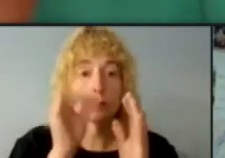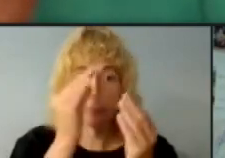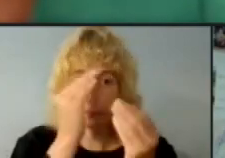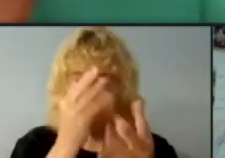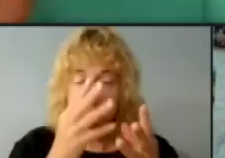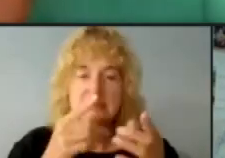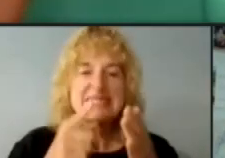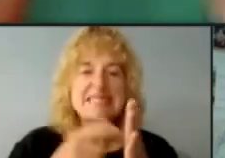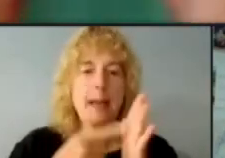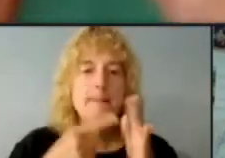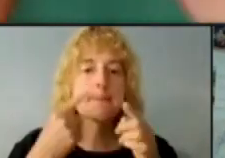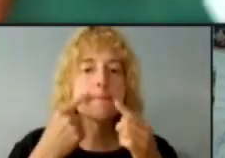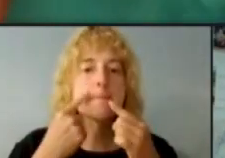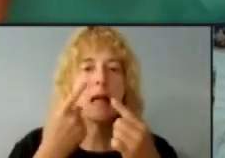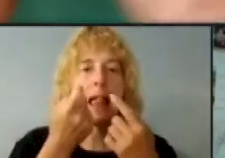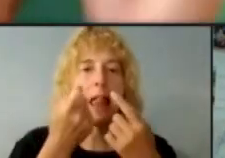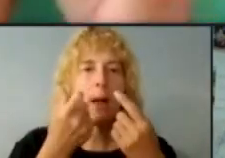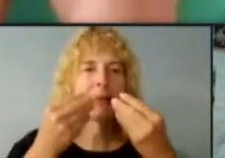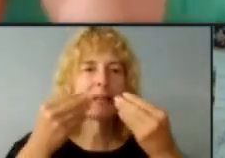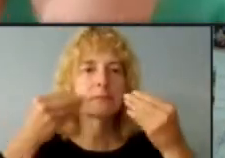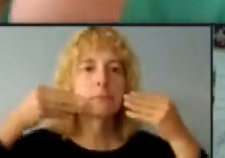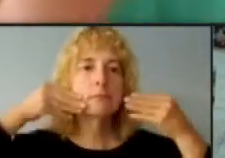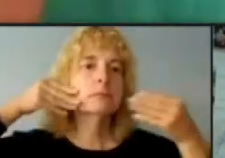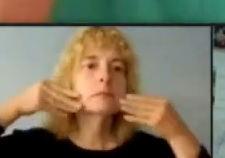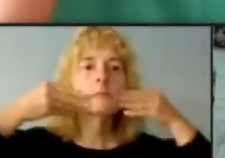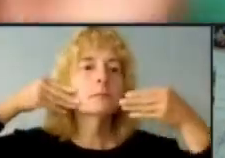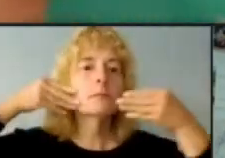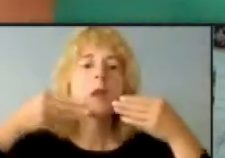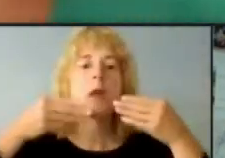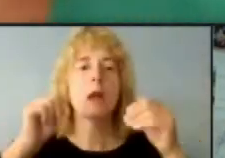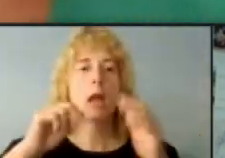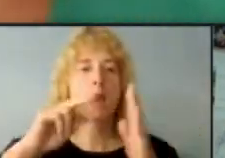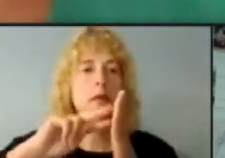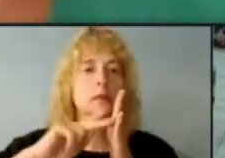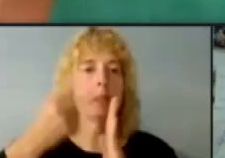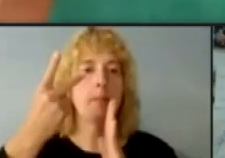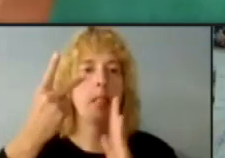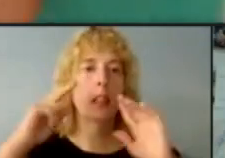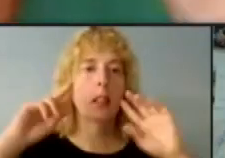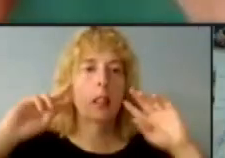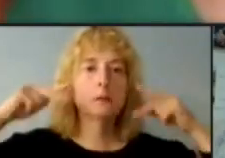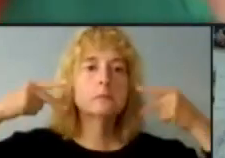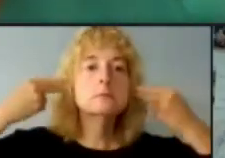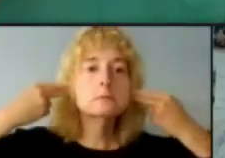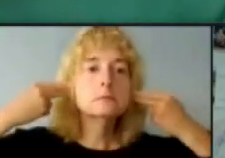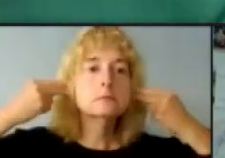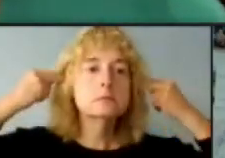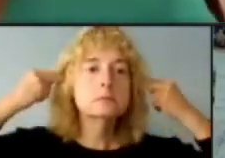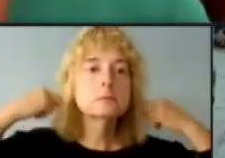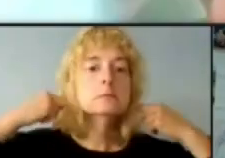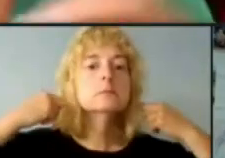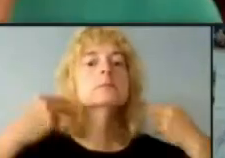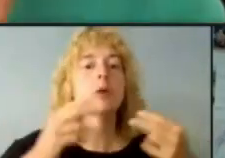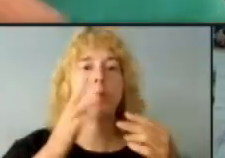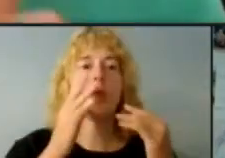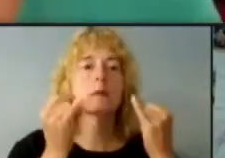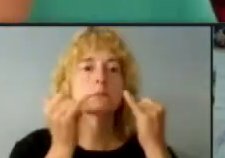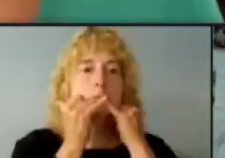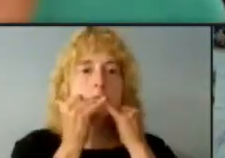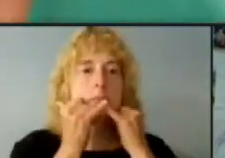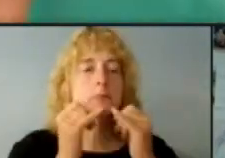flimsy, so you can double them up. And if you double them up, they'll stay put a little bit longer. So facial coverings is really